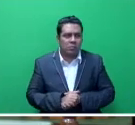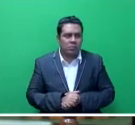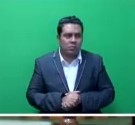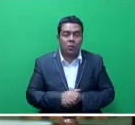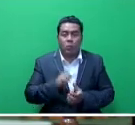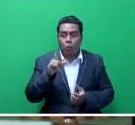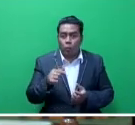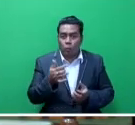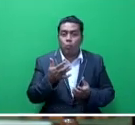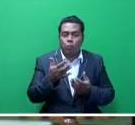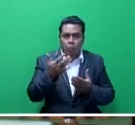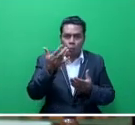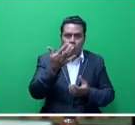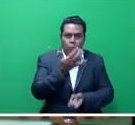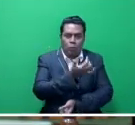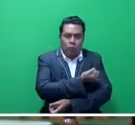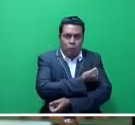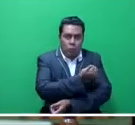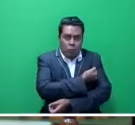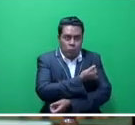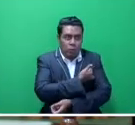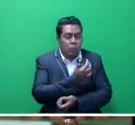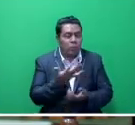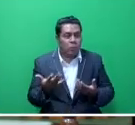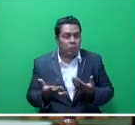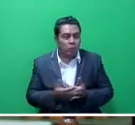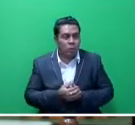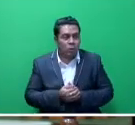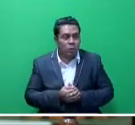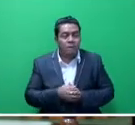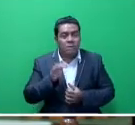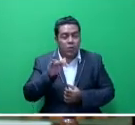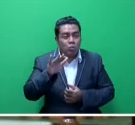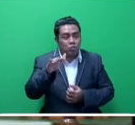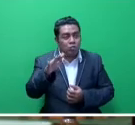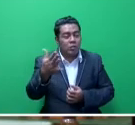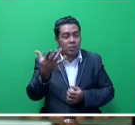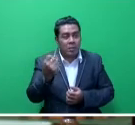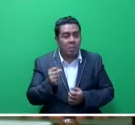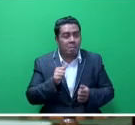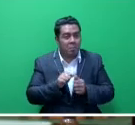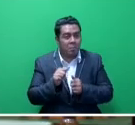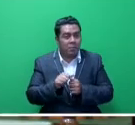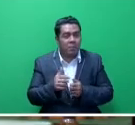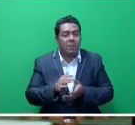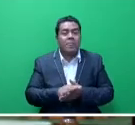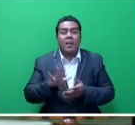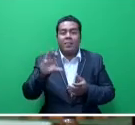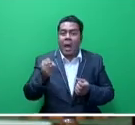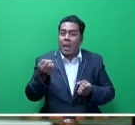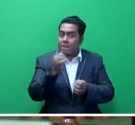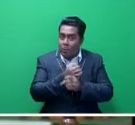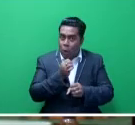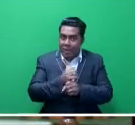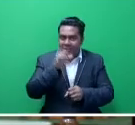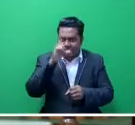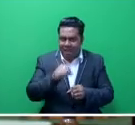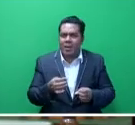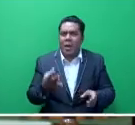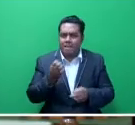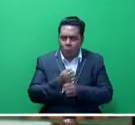With vaccines and with enough of us vaccinated, our future looks very different than today. The unemployed can be